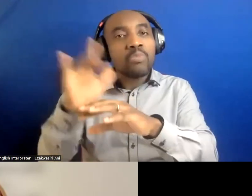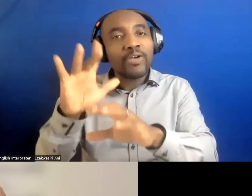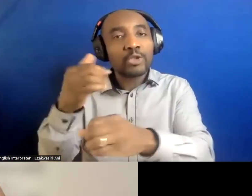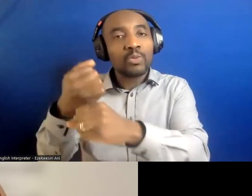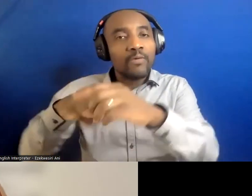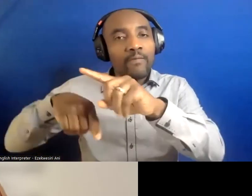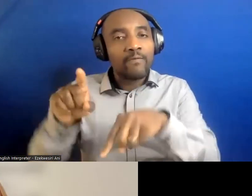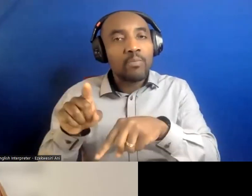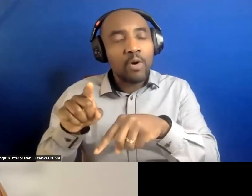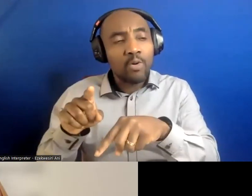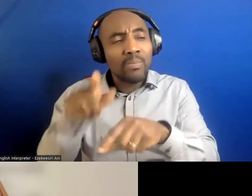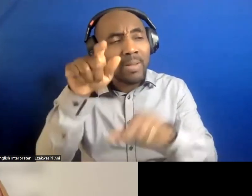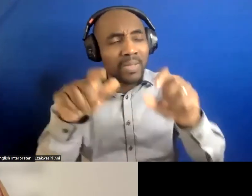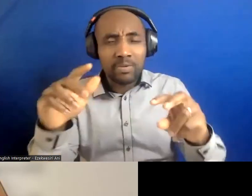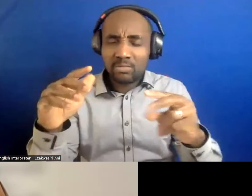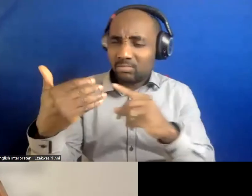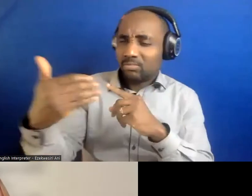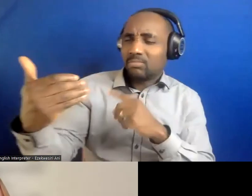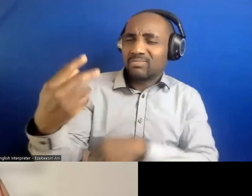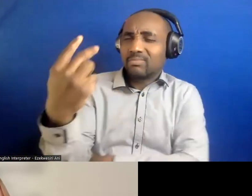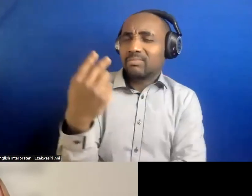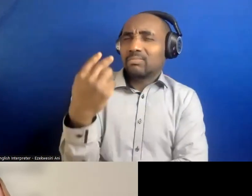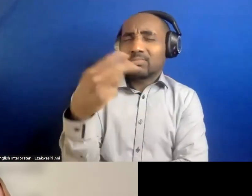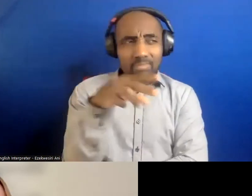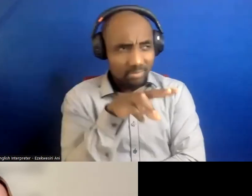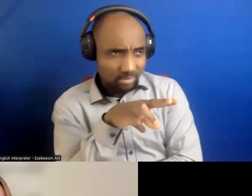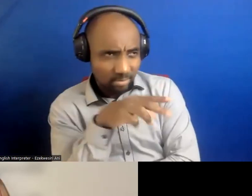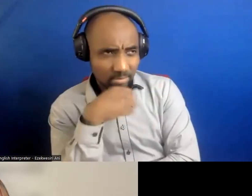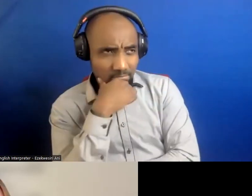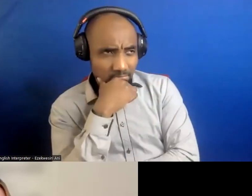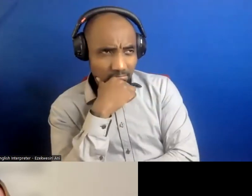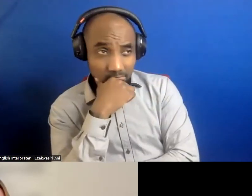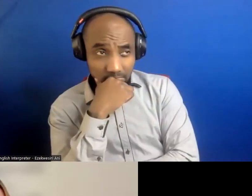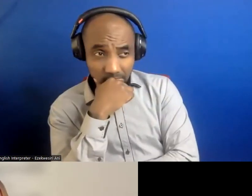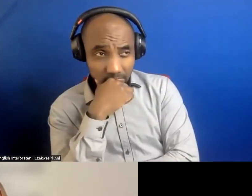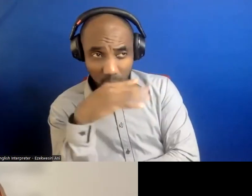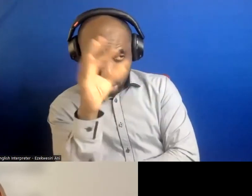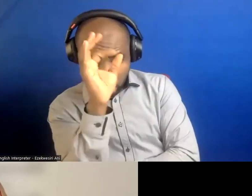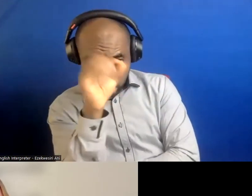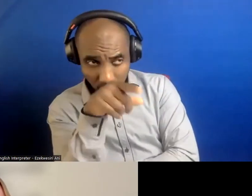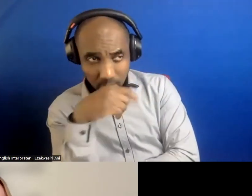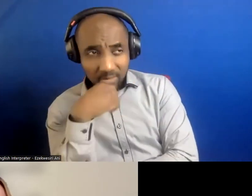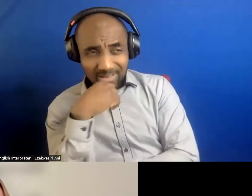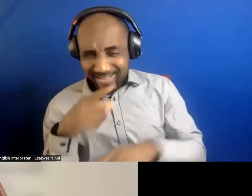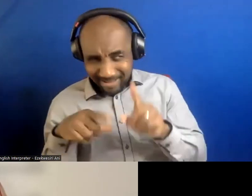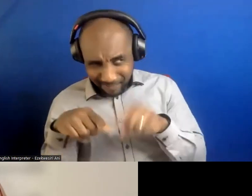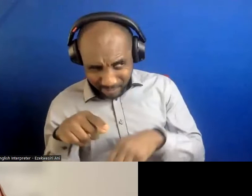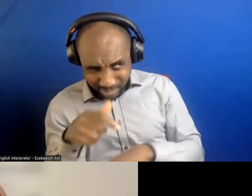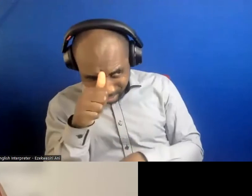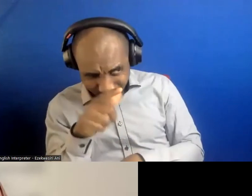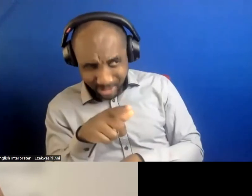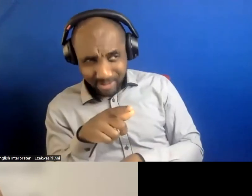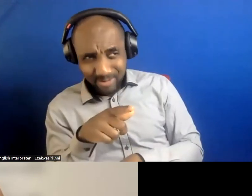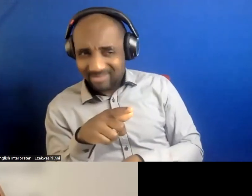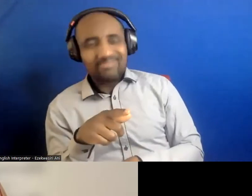people will look at you as if you lack knowledge in football, you're not seen as this